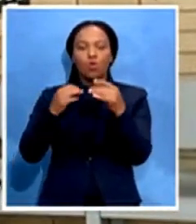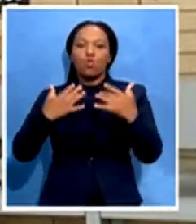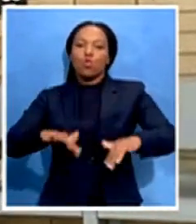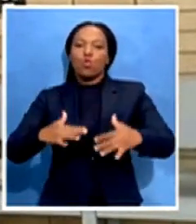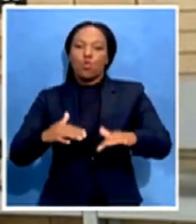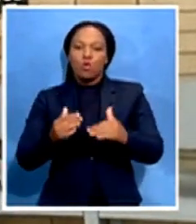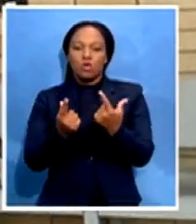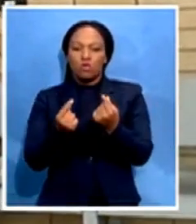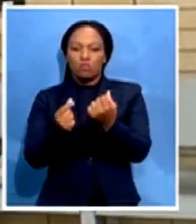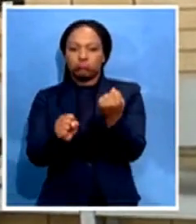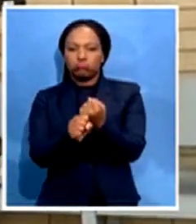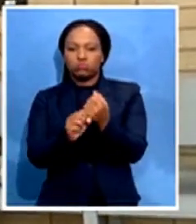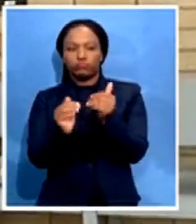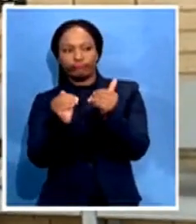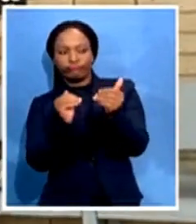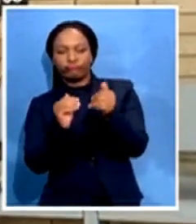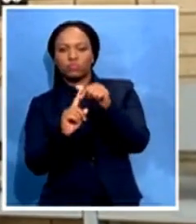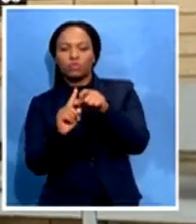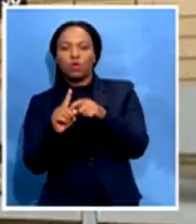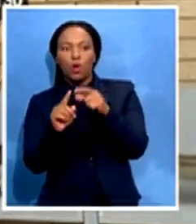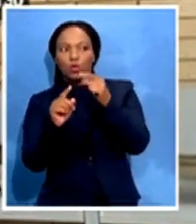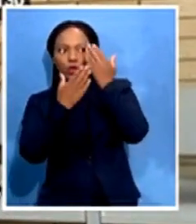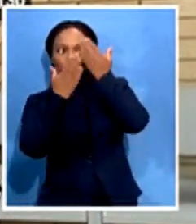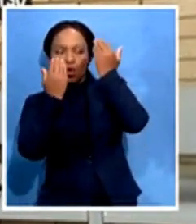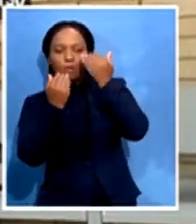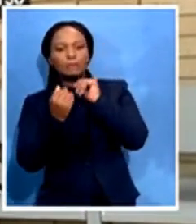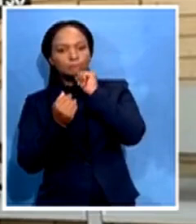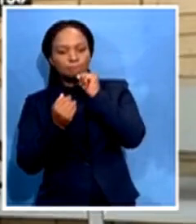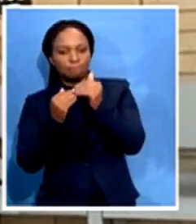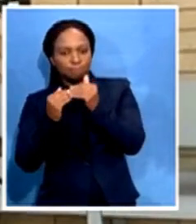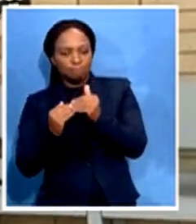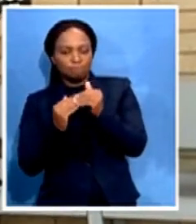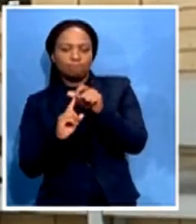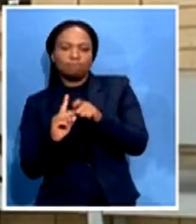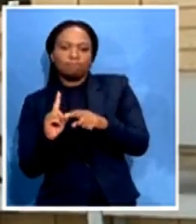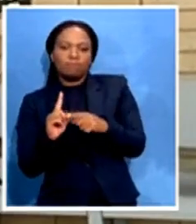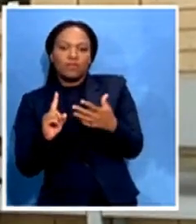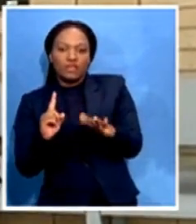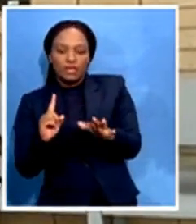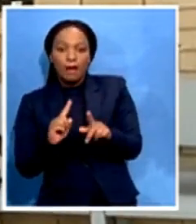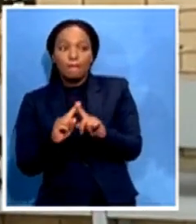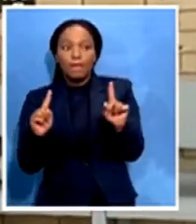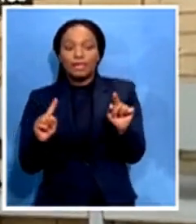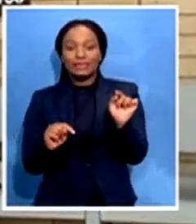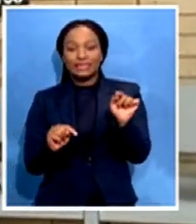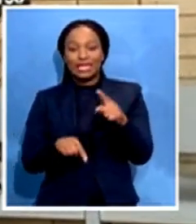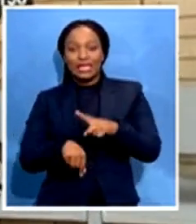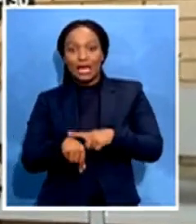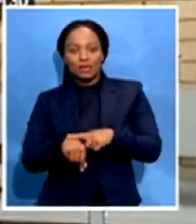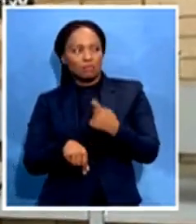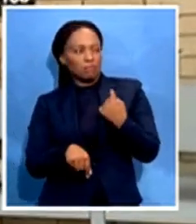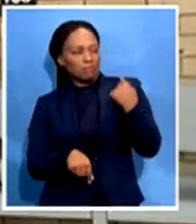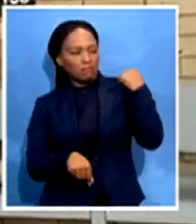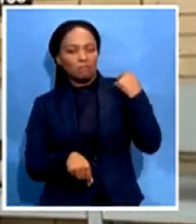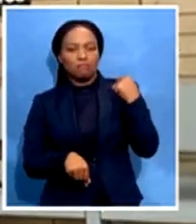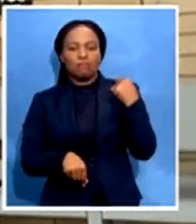day. I think that what struck me over that period was a little bit of